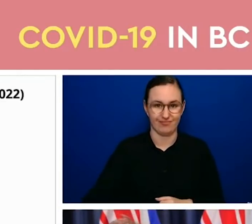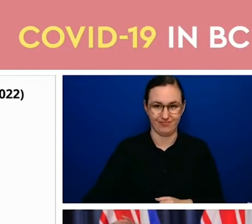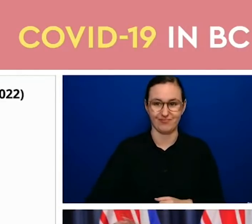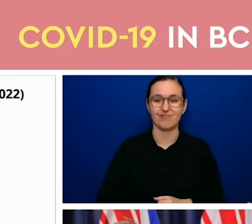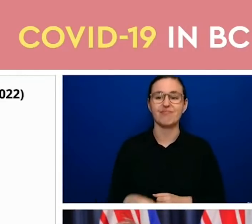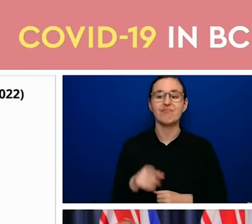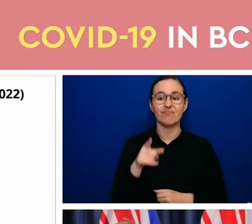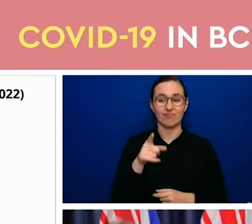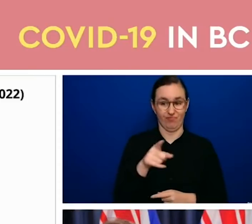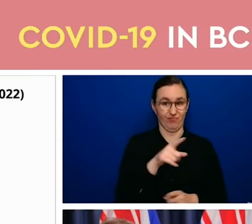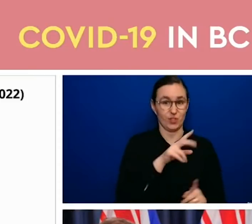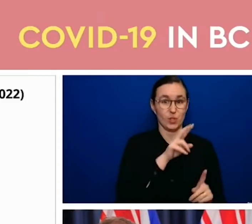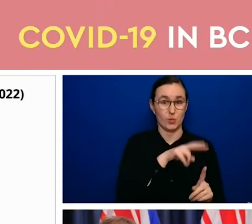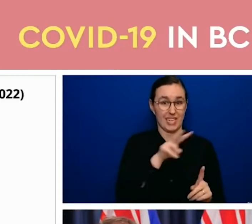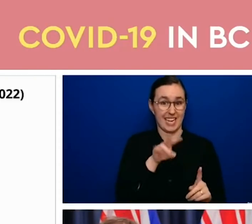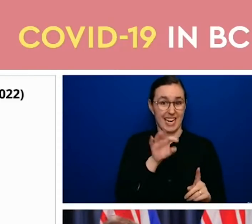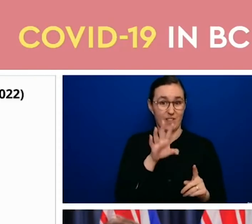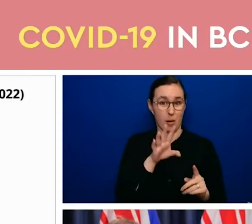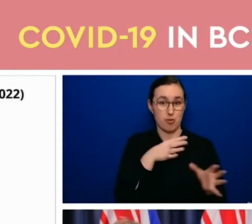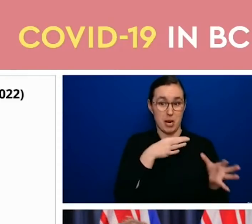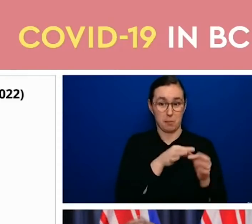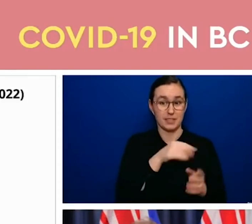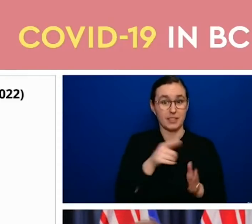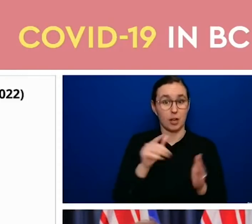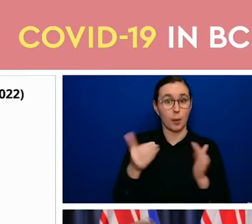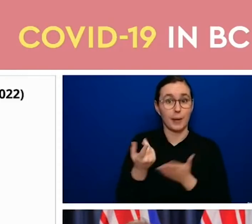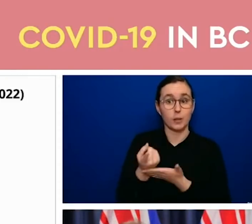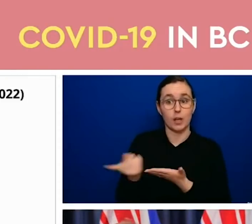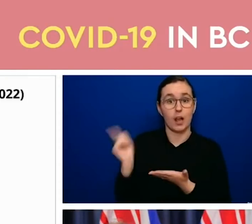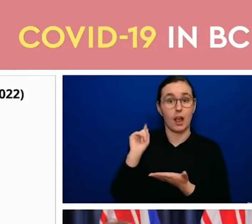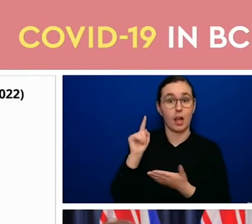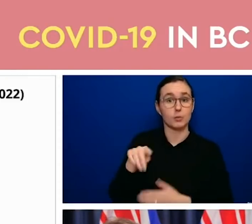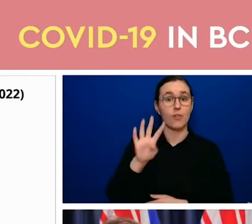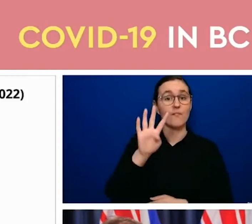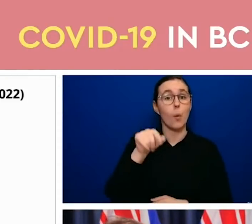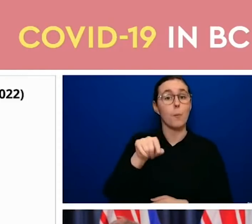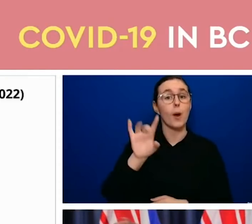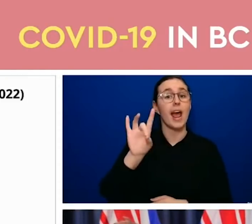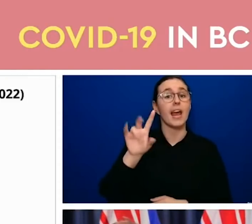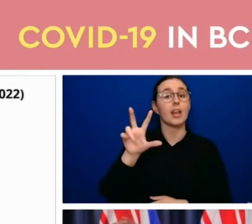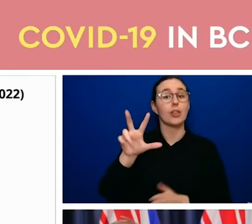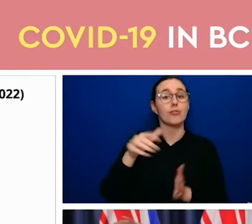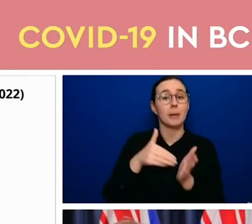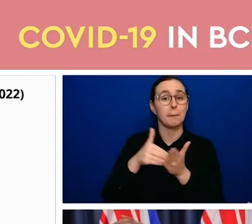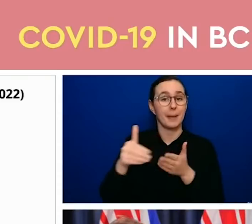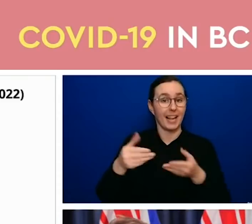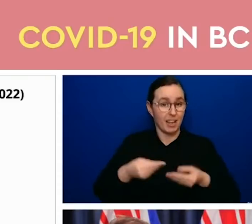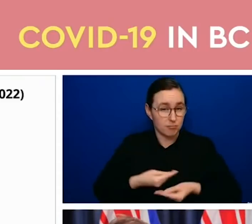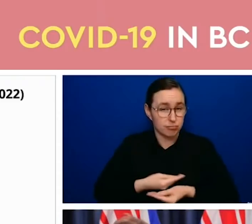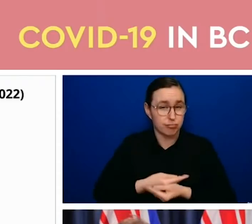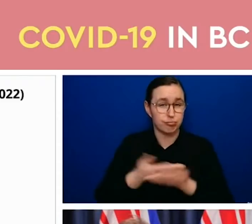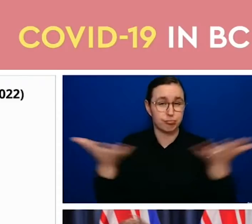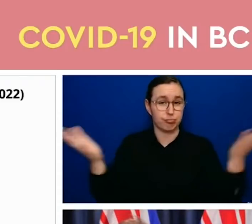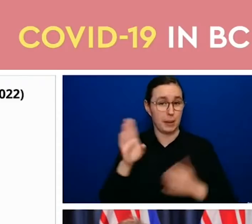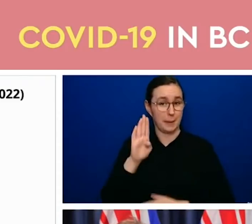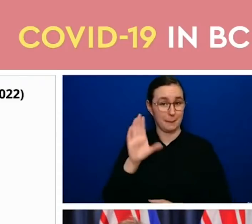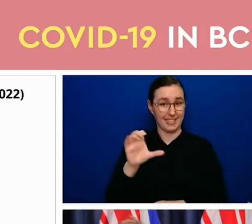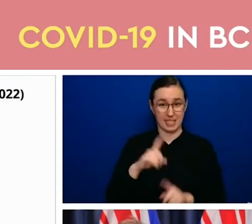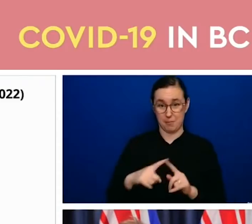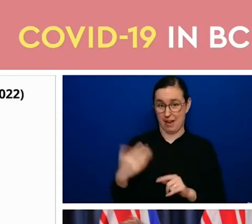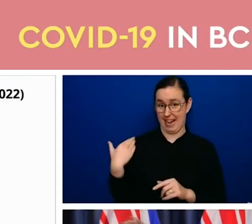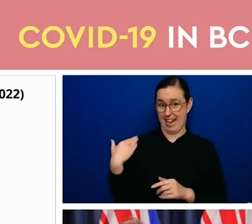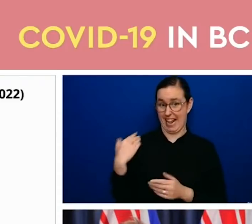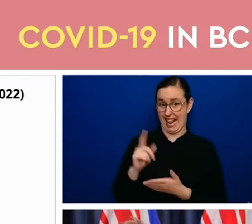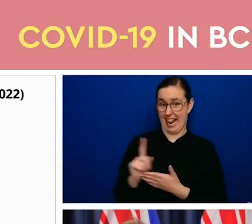further 4.83 million tests around BC. In the last week, 3.3 million of